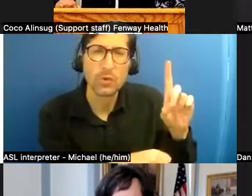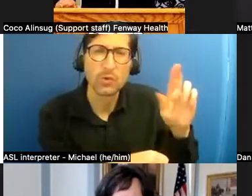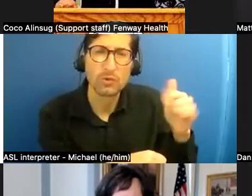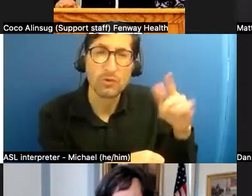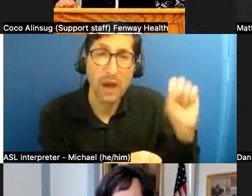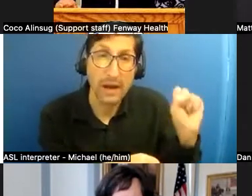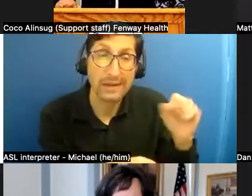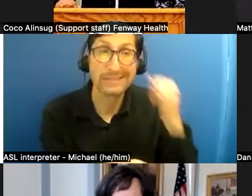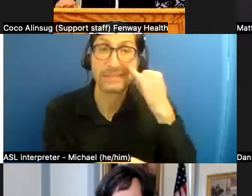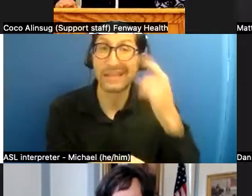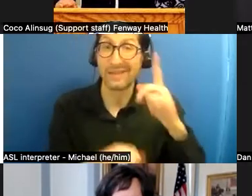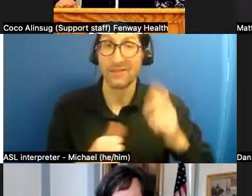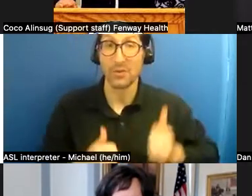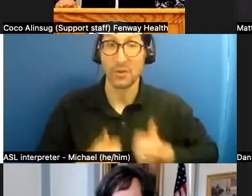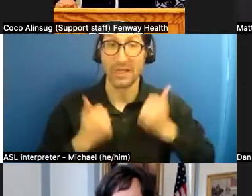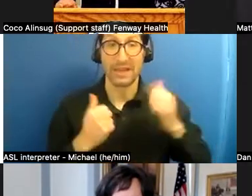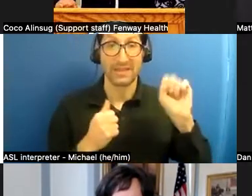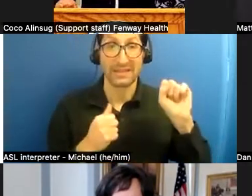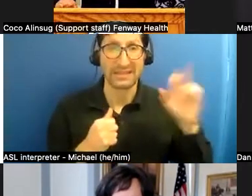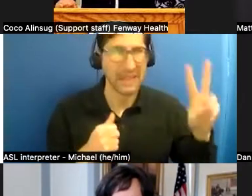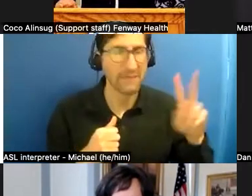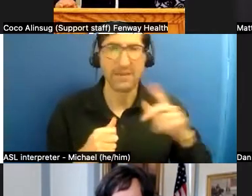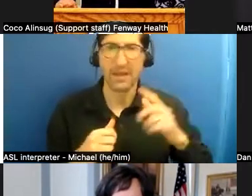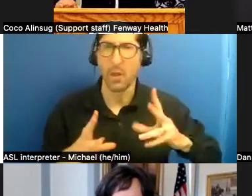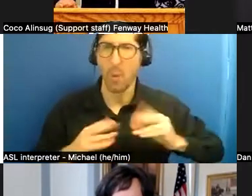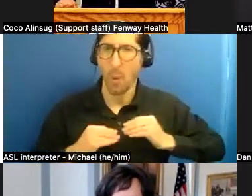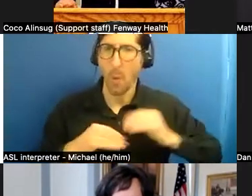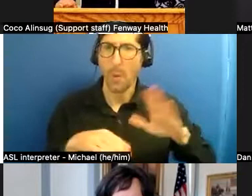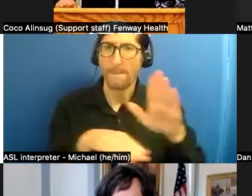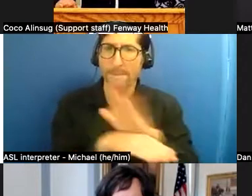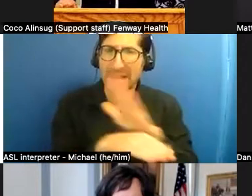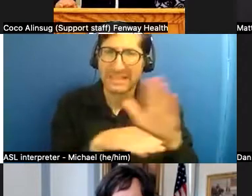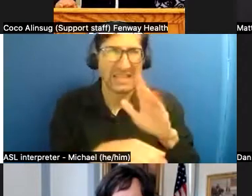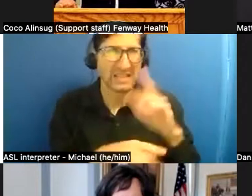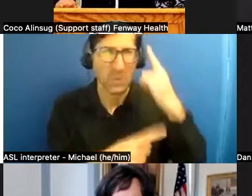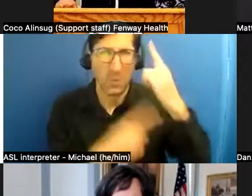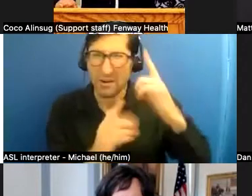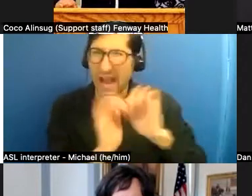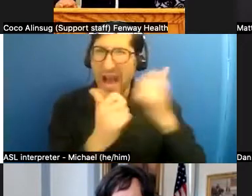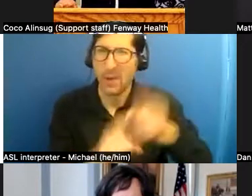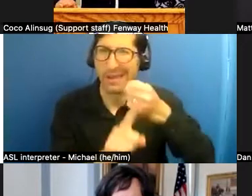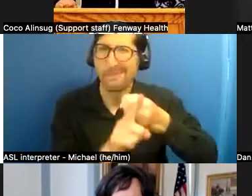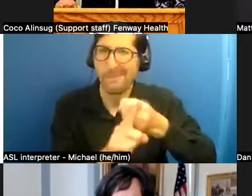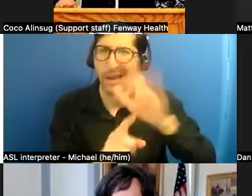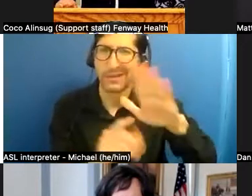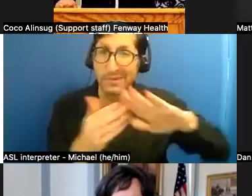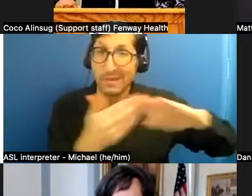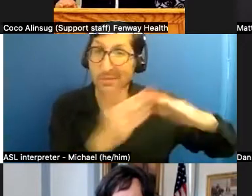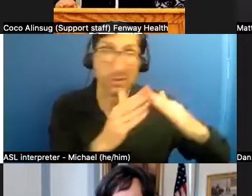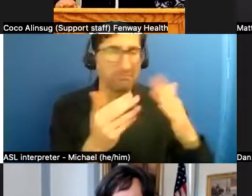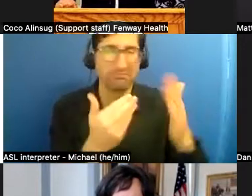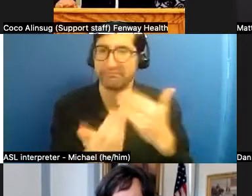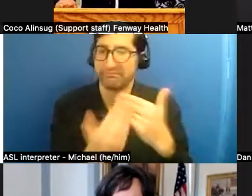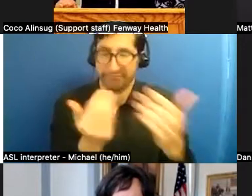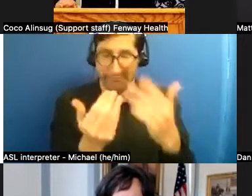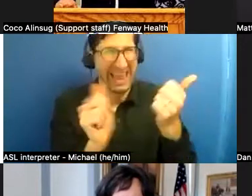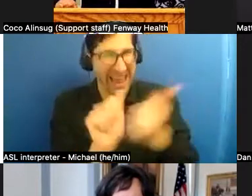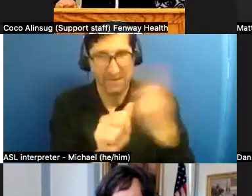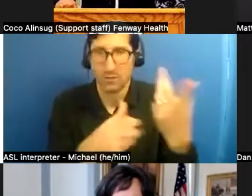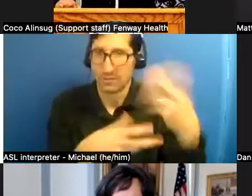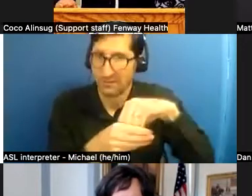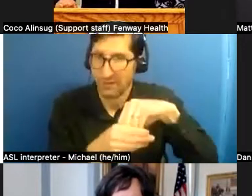resident or a small business owner or community member wondering what this all means for you and for your community, you're all a part of saving lives by being part of this